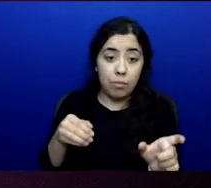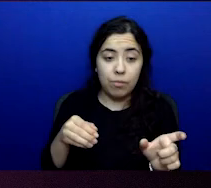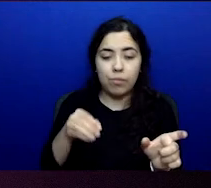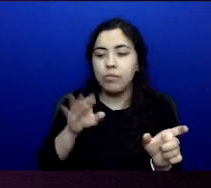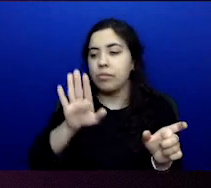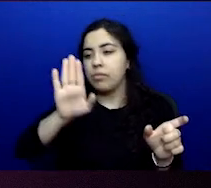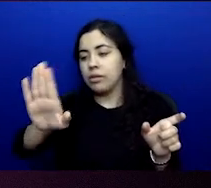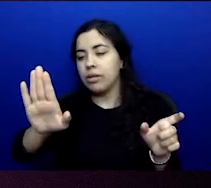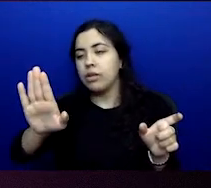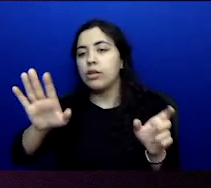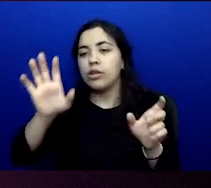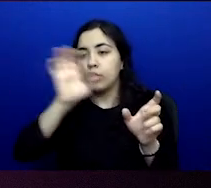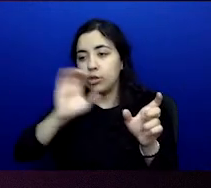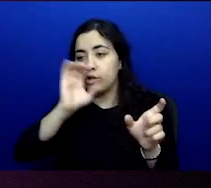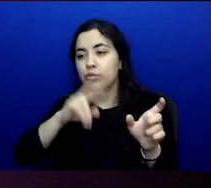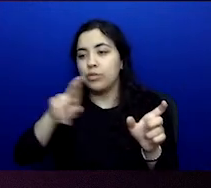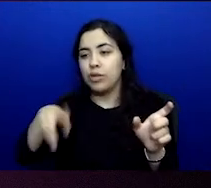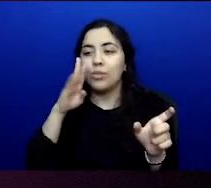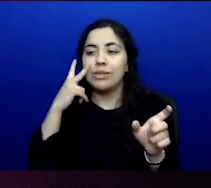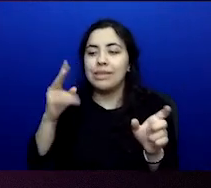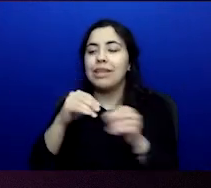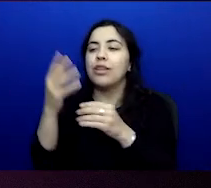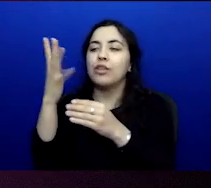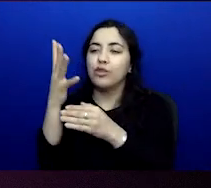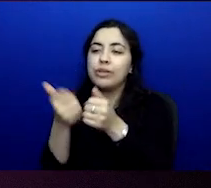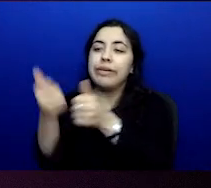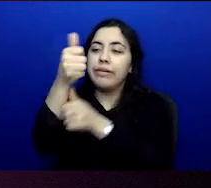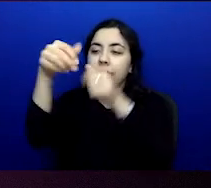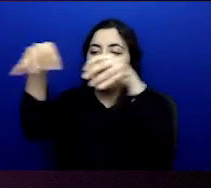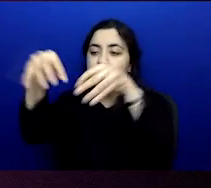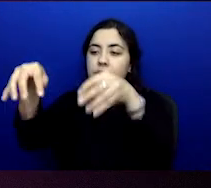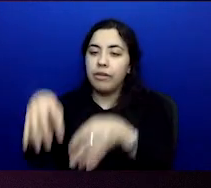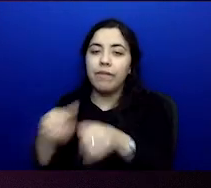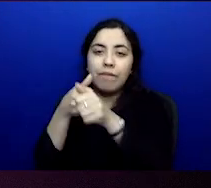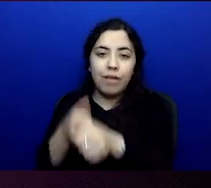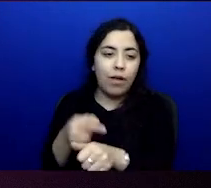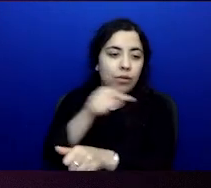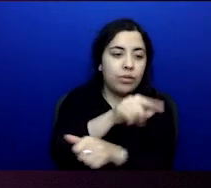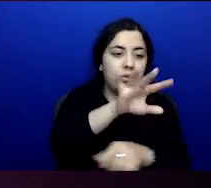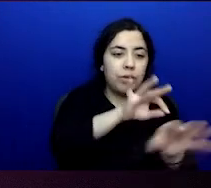search result will be displayed in the right tree hierarchy, following the modular pipeline tree.